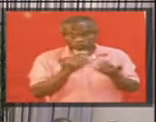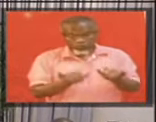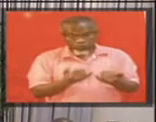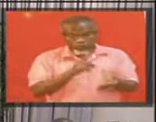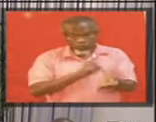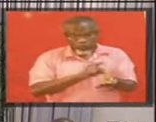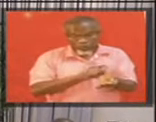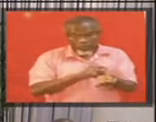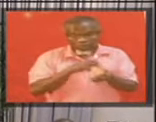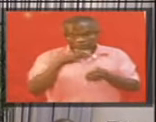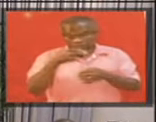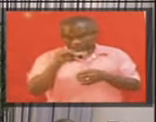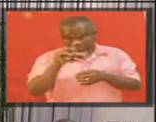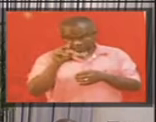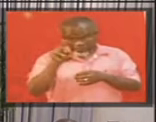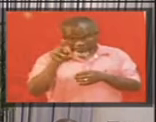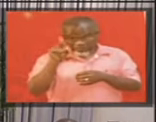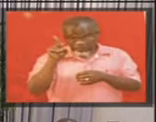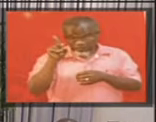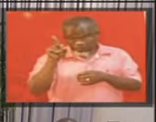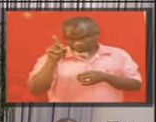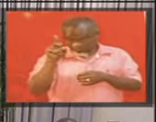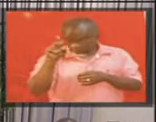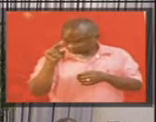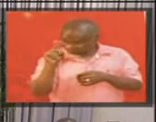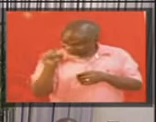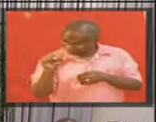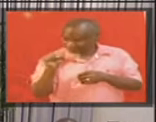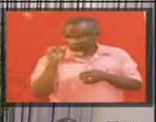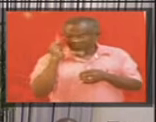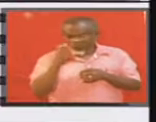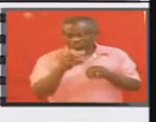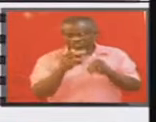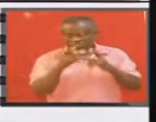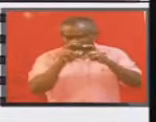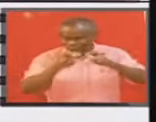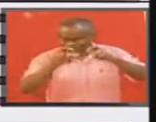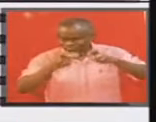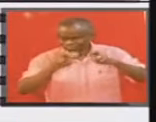report and will present at this time. Over to you, Dr. Hines.